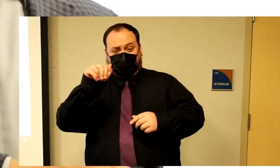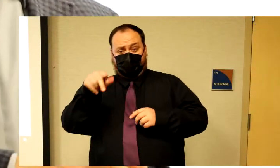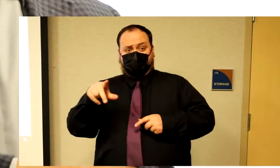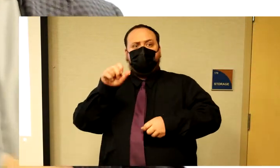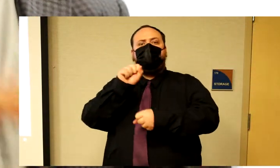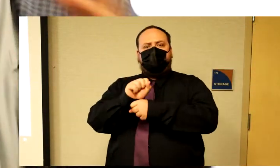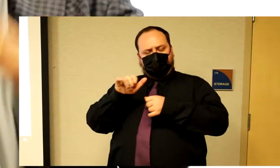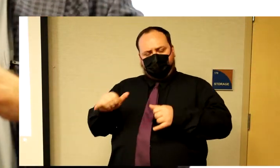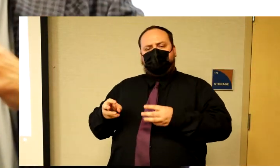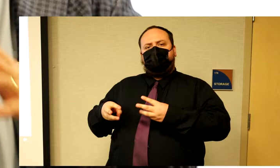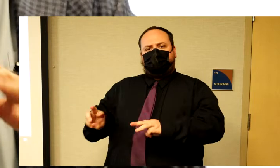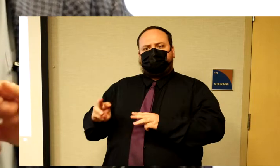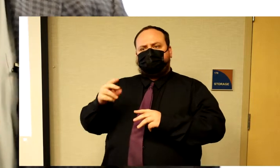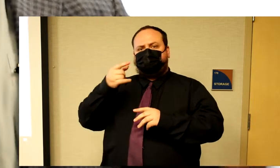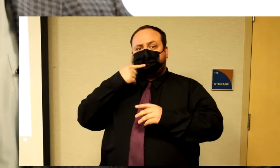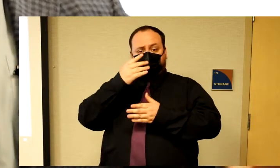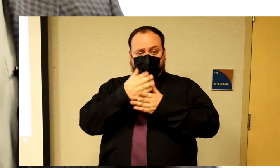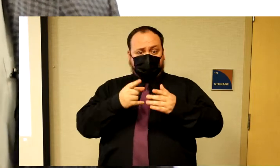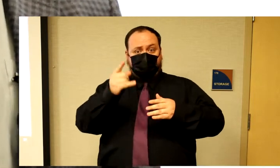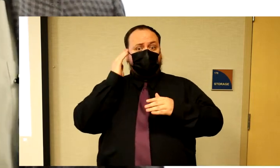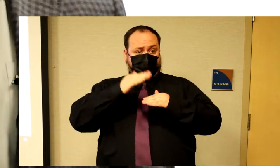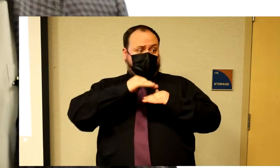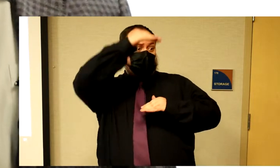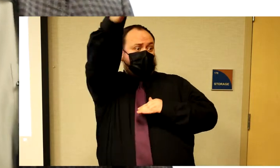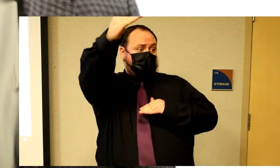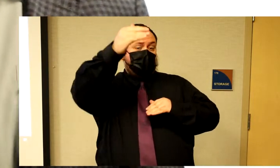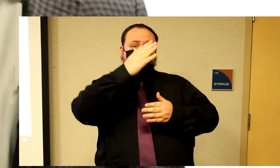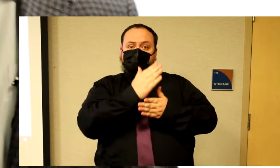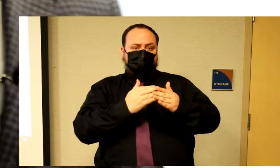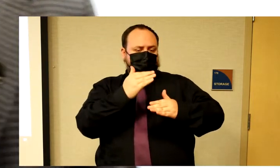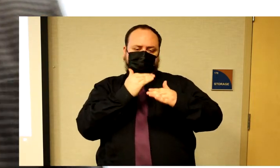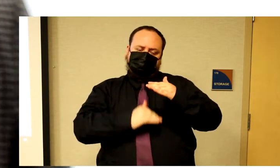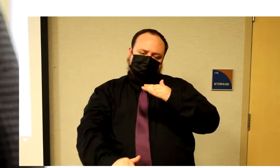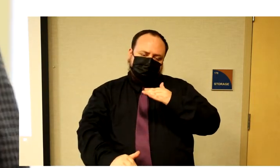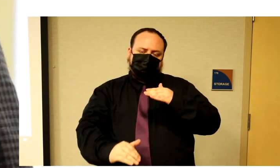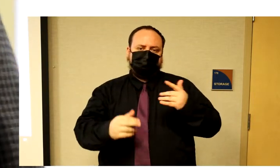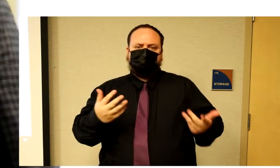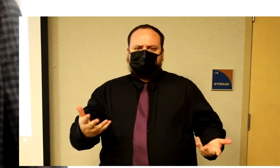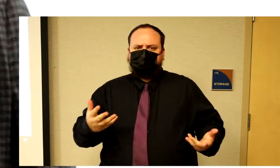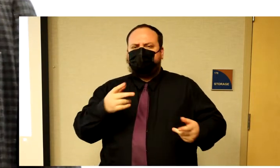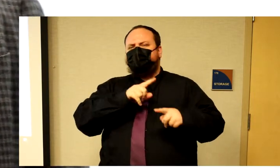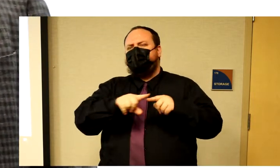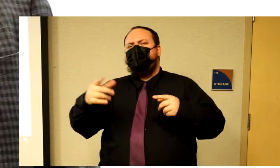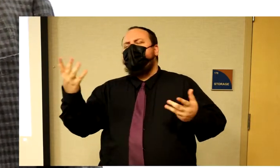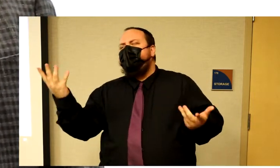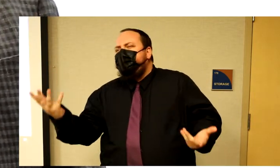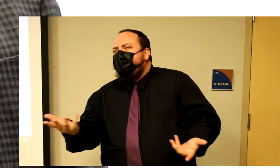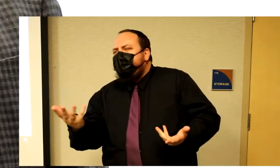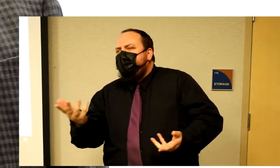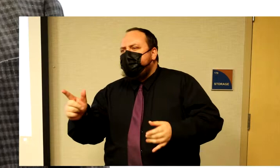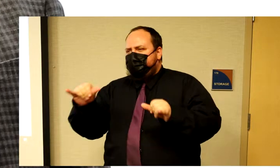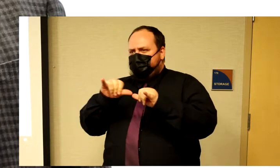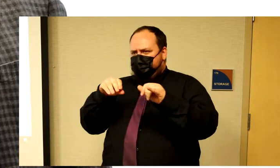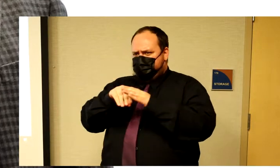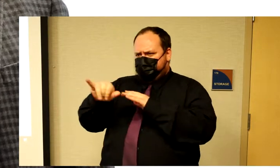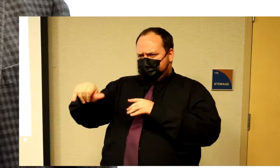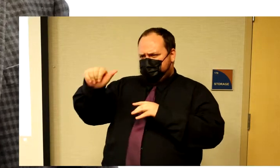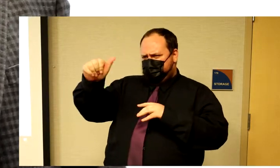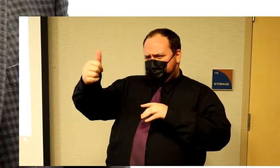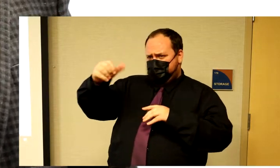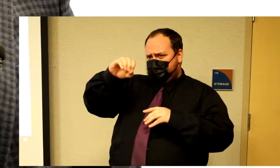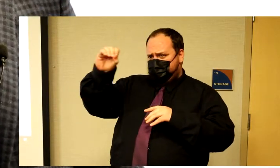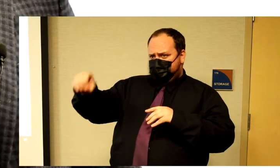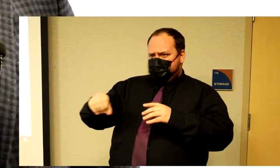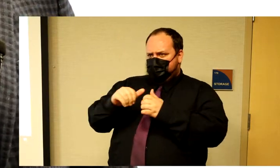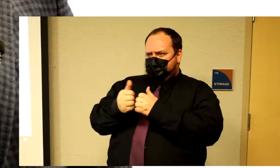if you're under someplace, you're over the other place, it all balances out. But when you measure against this 10% threshold,